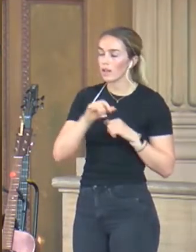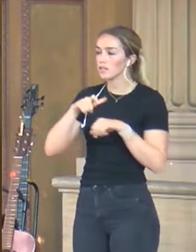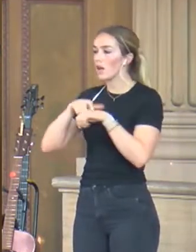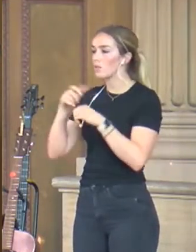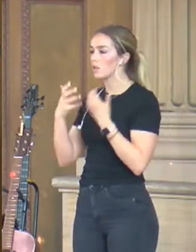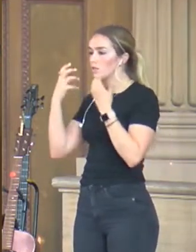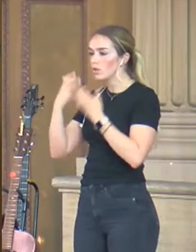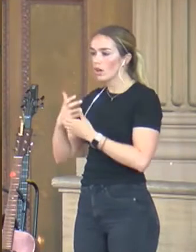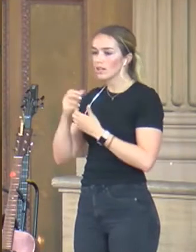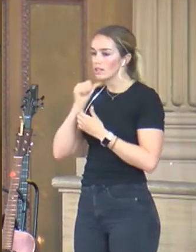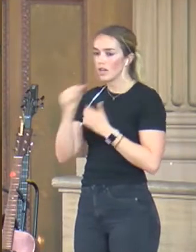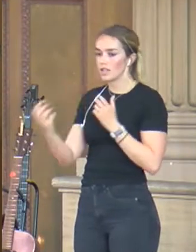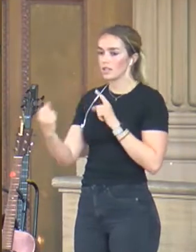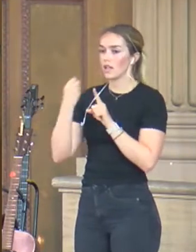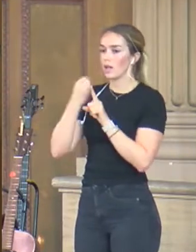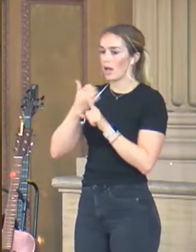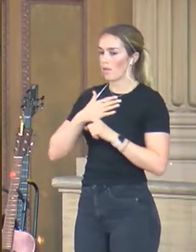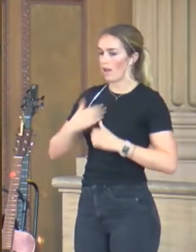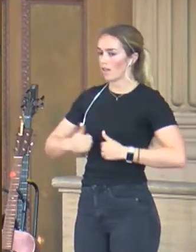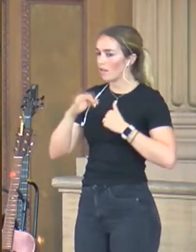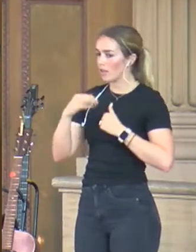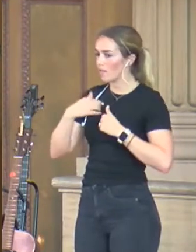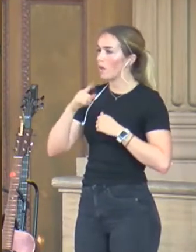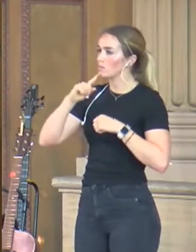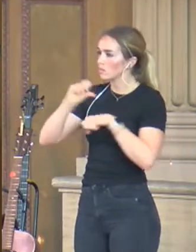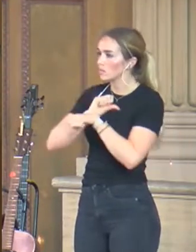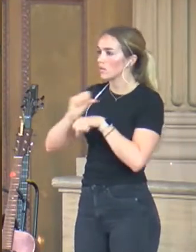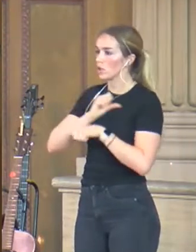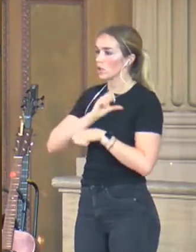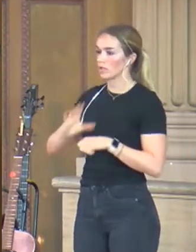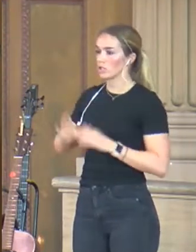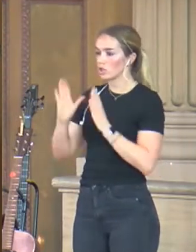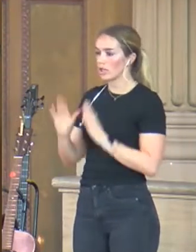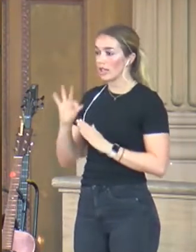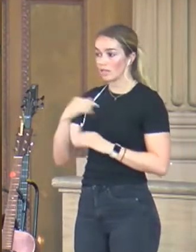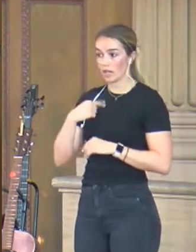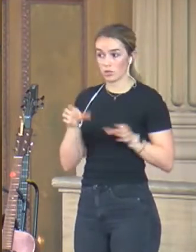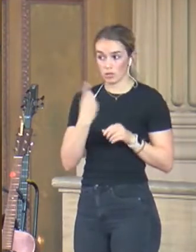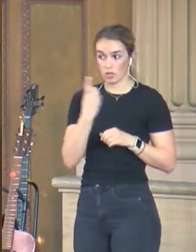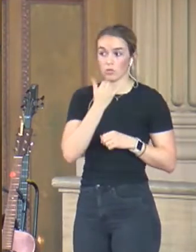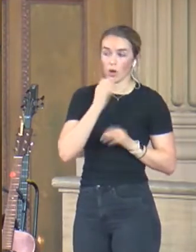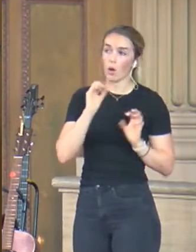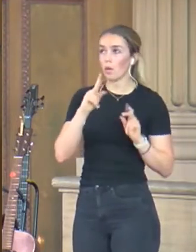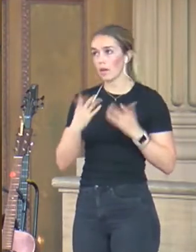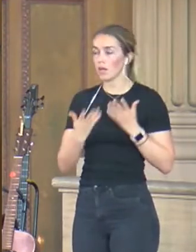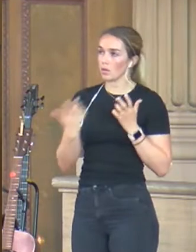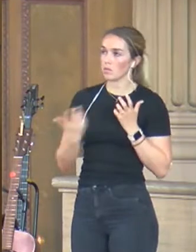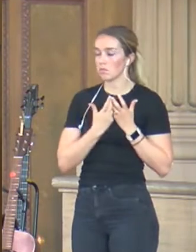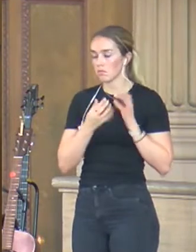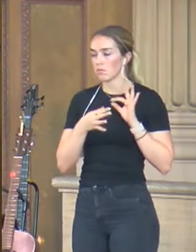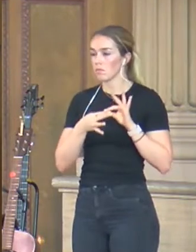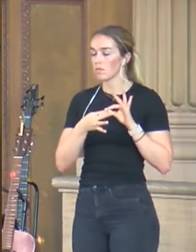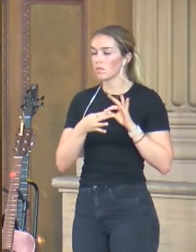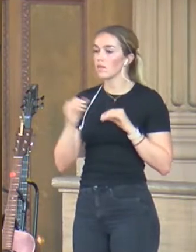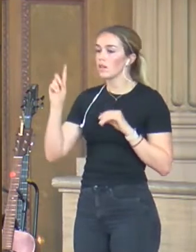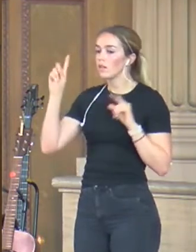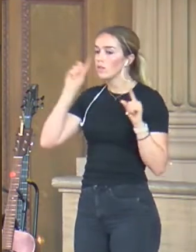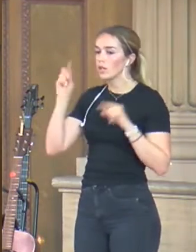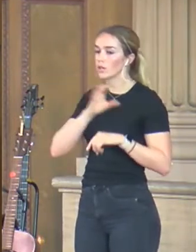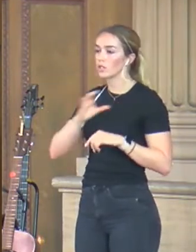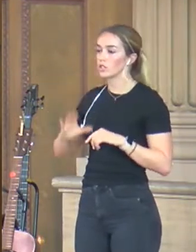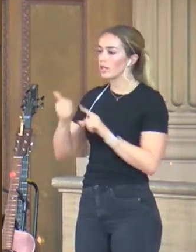darkness like this can't enter into a faithful Christian's life unless we've done something. And then when we continually hear Christianity